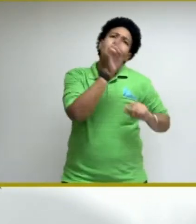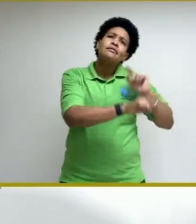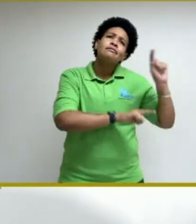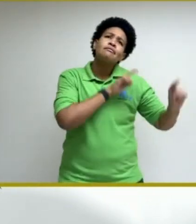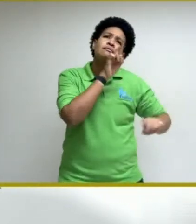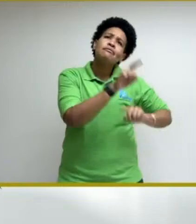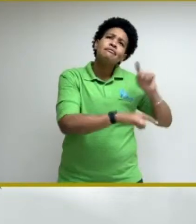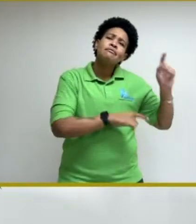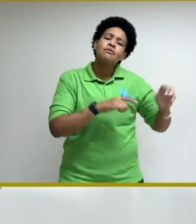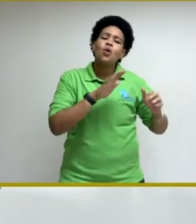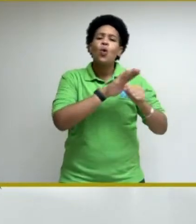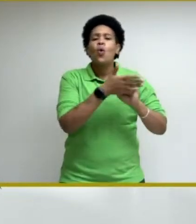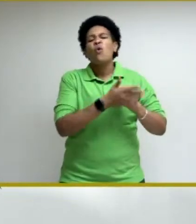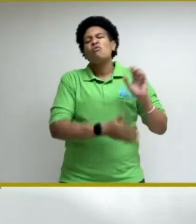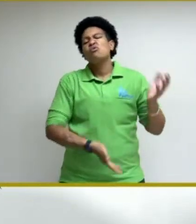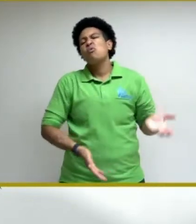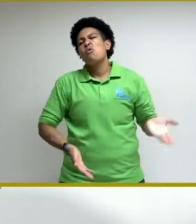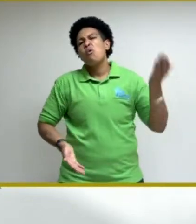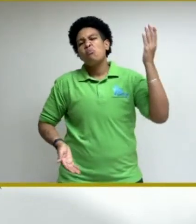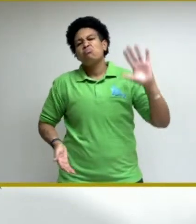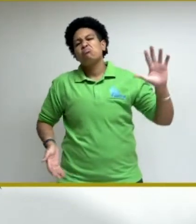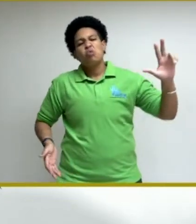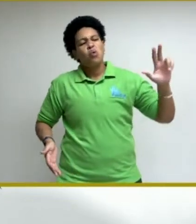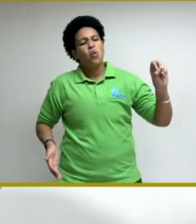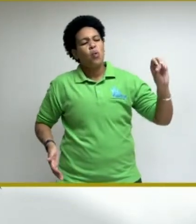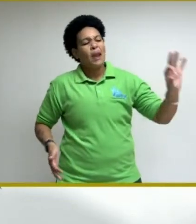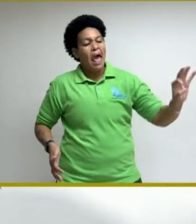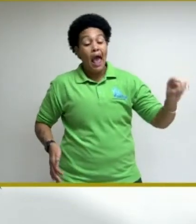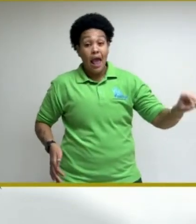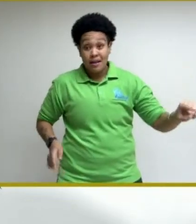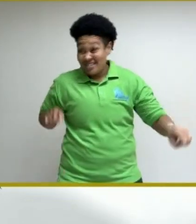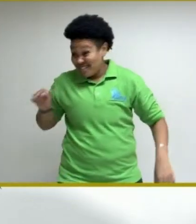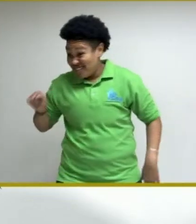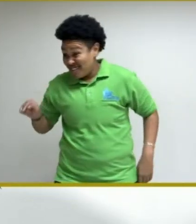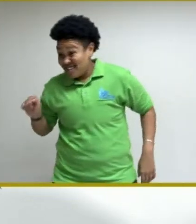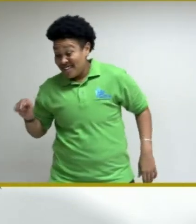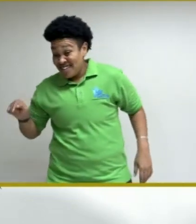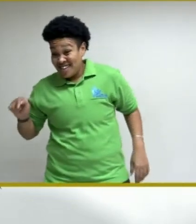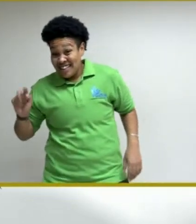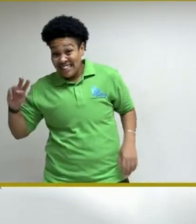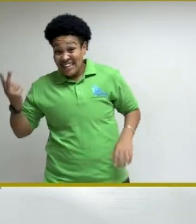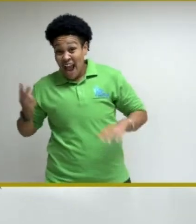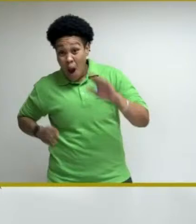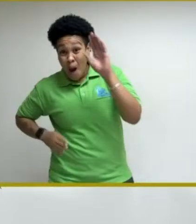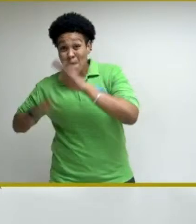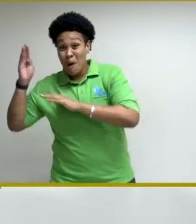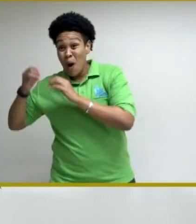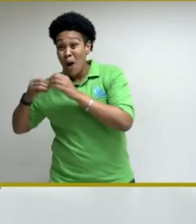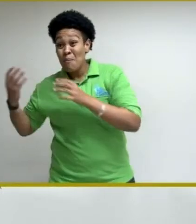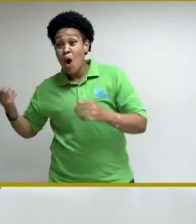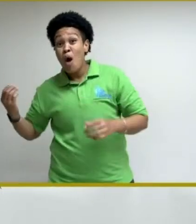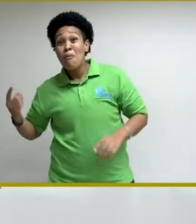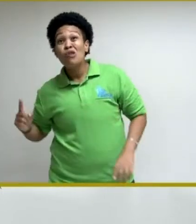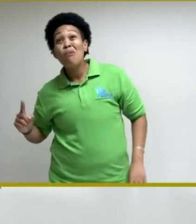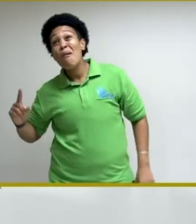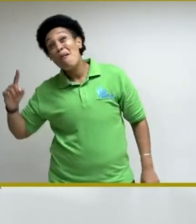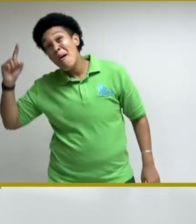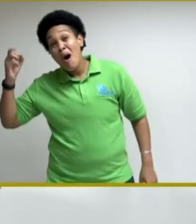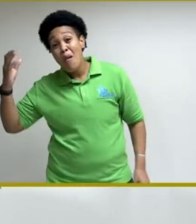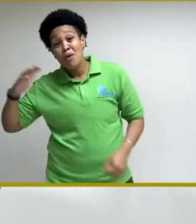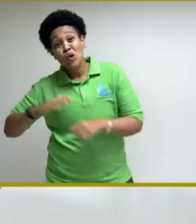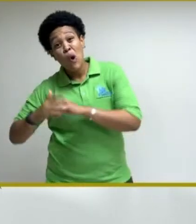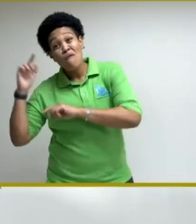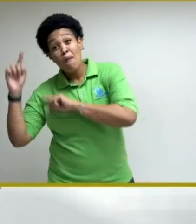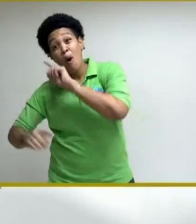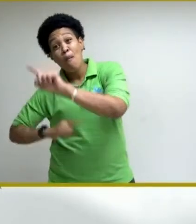up to 309. And in the peak week of the second surge, we saw bed occupancy more